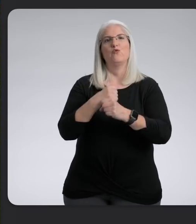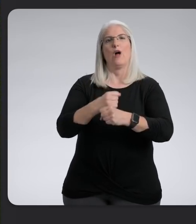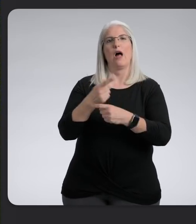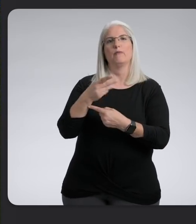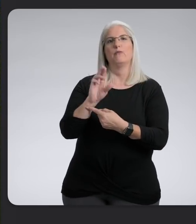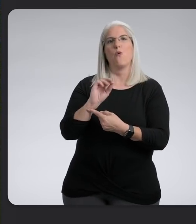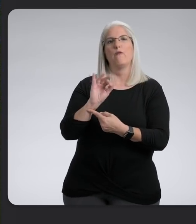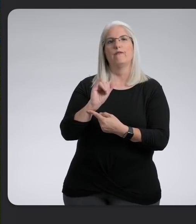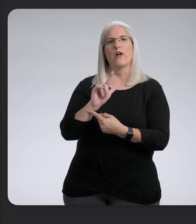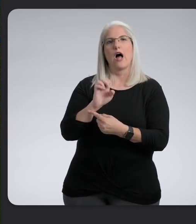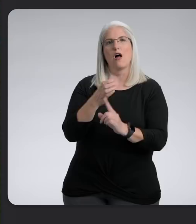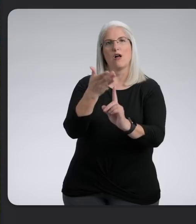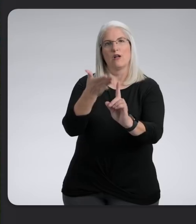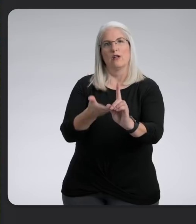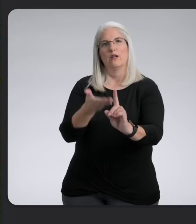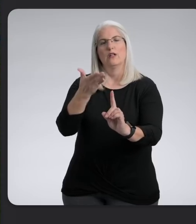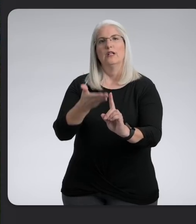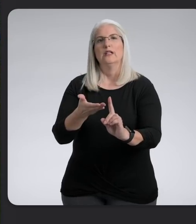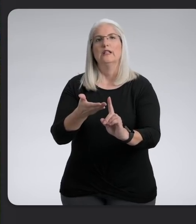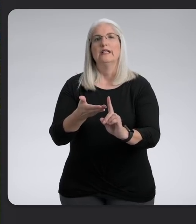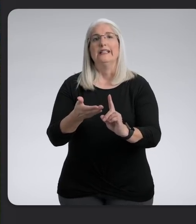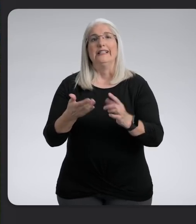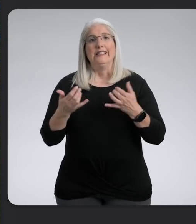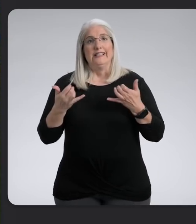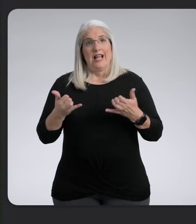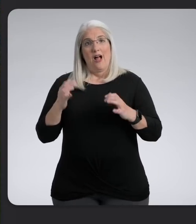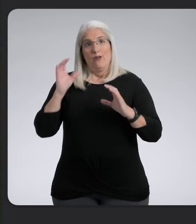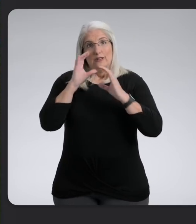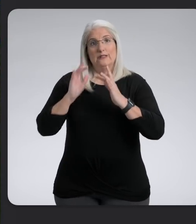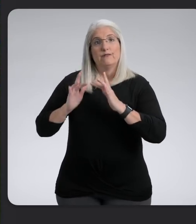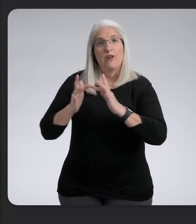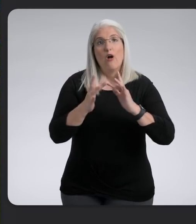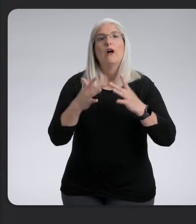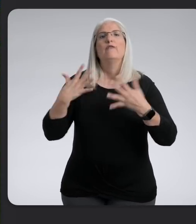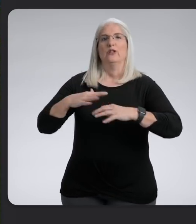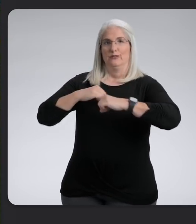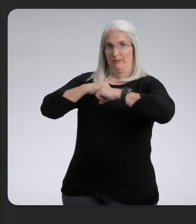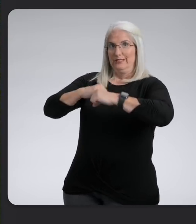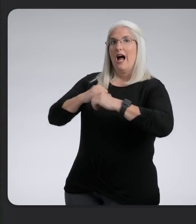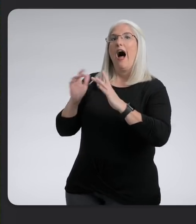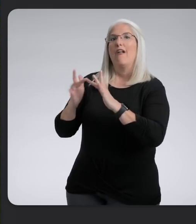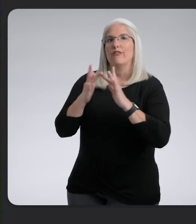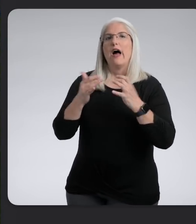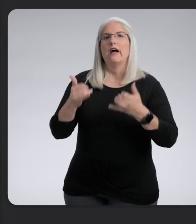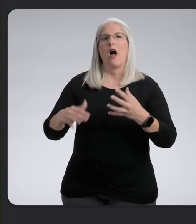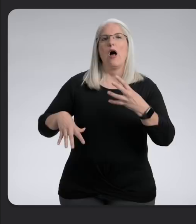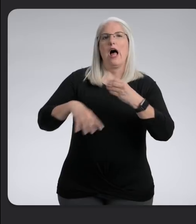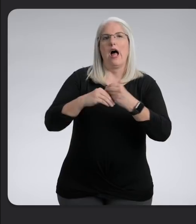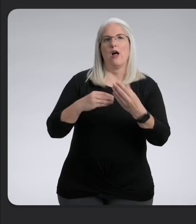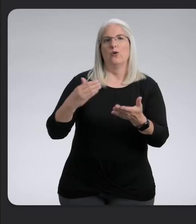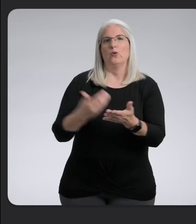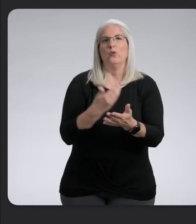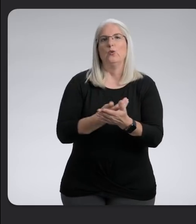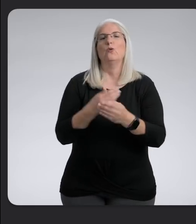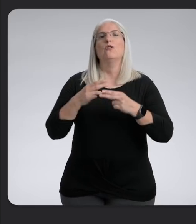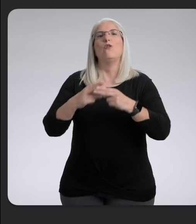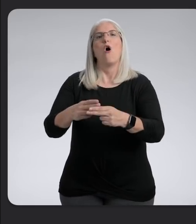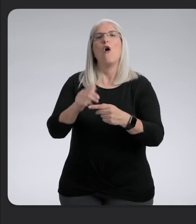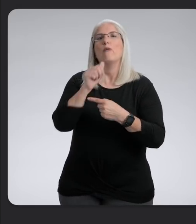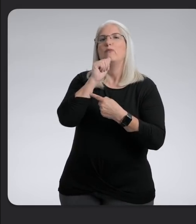So now, in addition to everything Safari does to protect you online, we are introducing a new service called Private